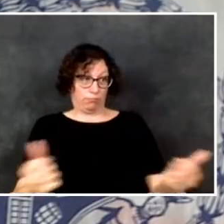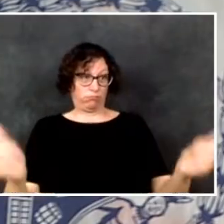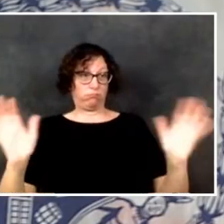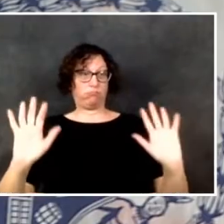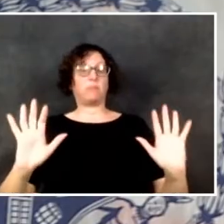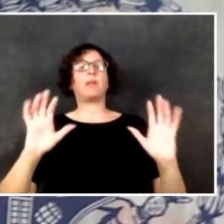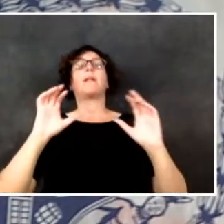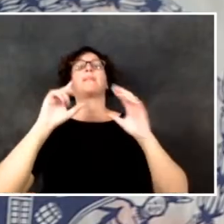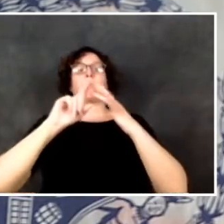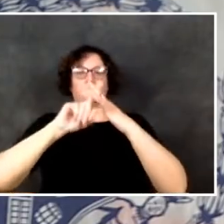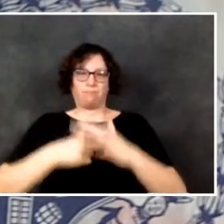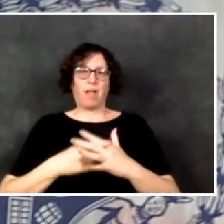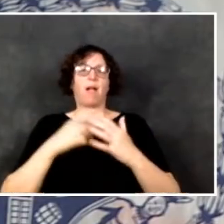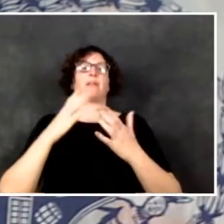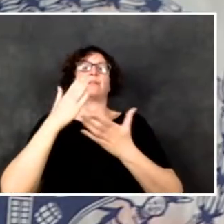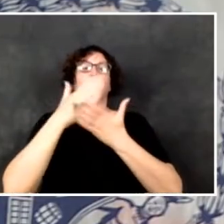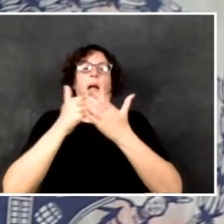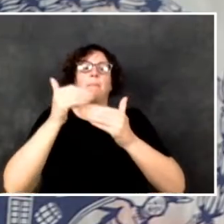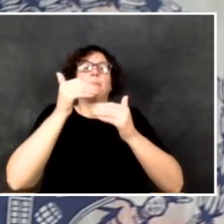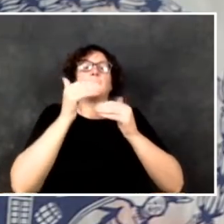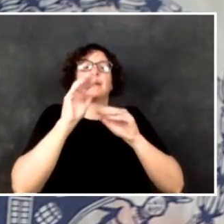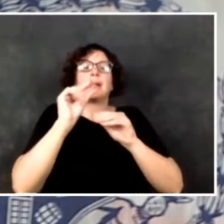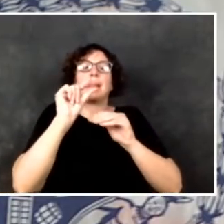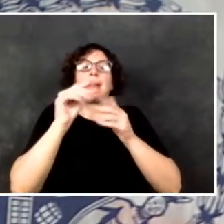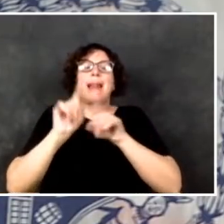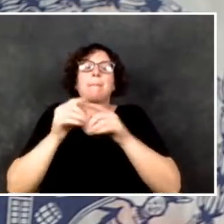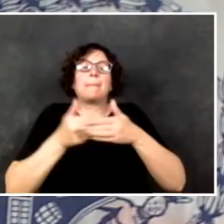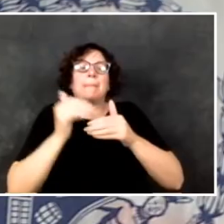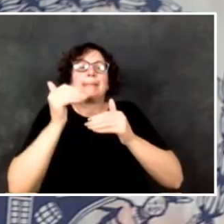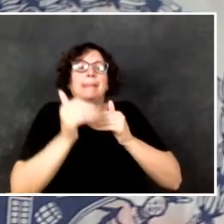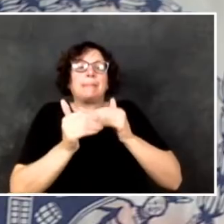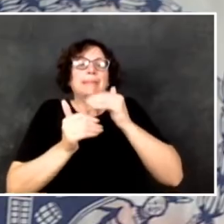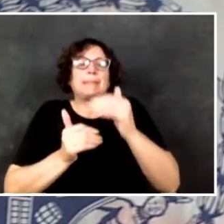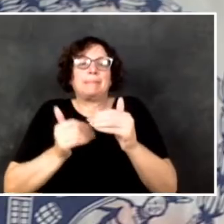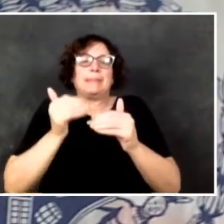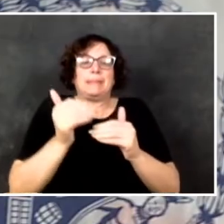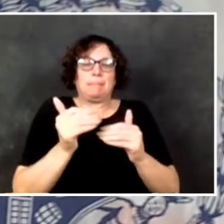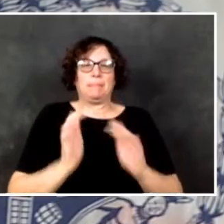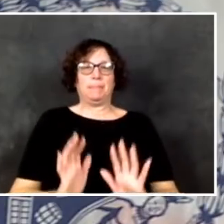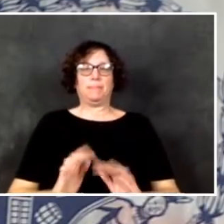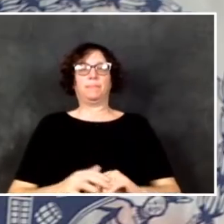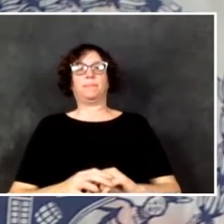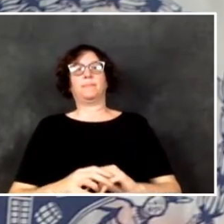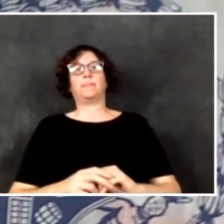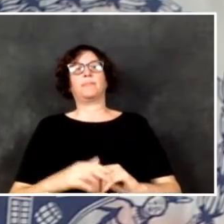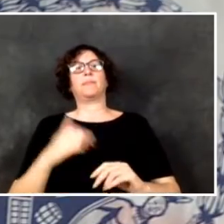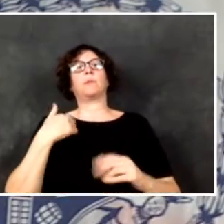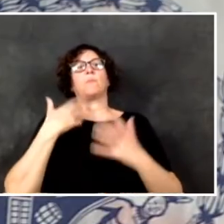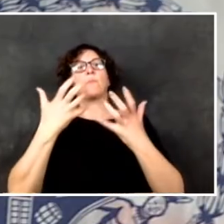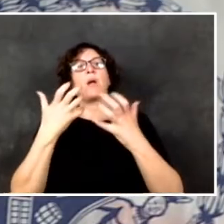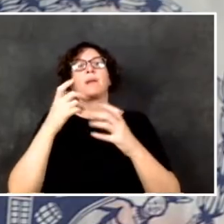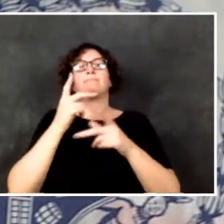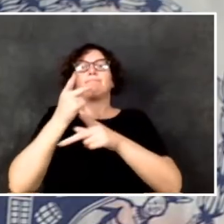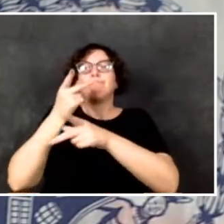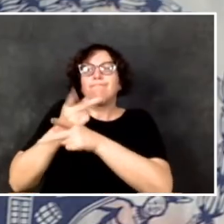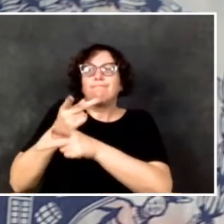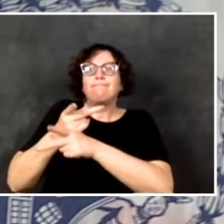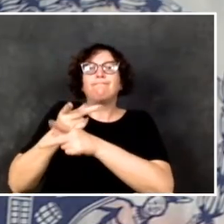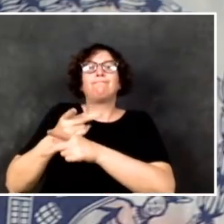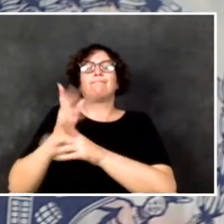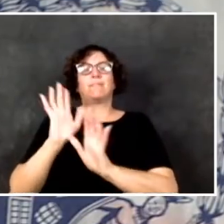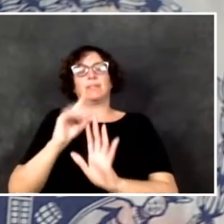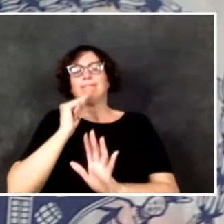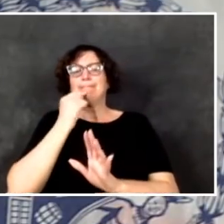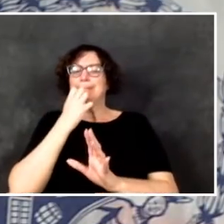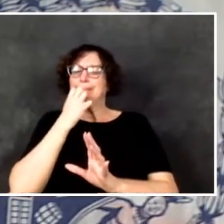cautious, careful to not allow resurgence of this disease. So this is the right thing to do, and we're going to keep moving